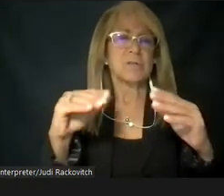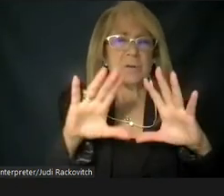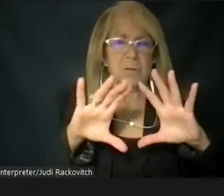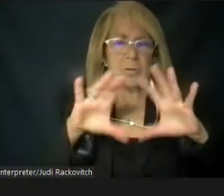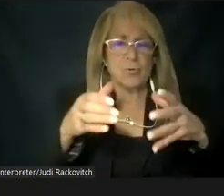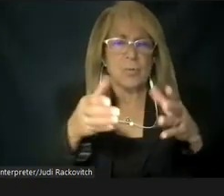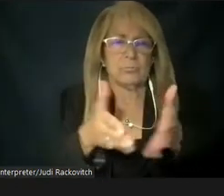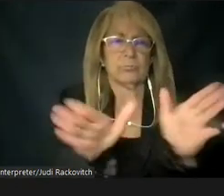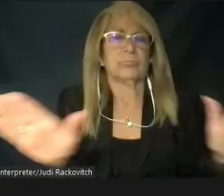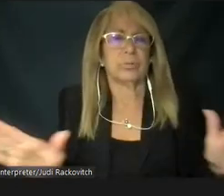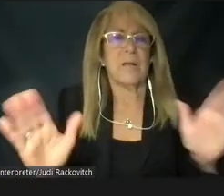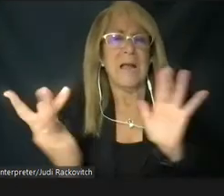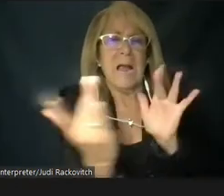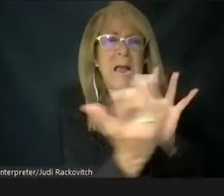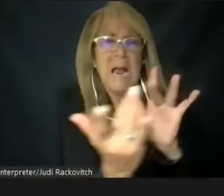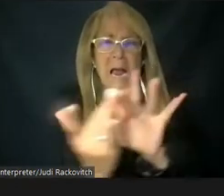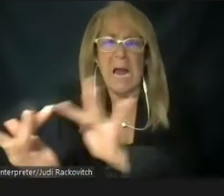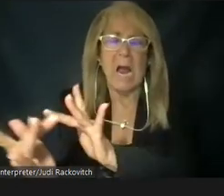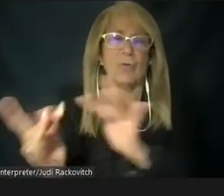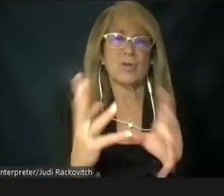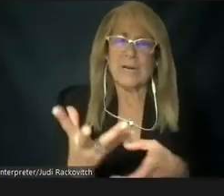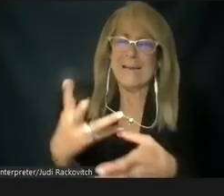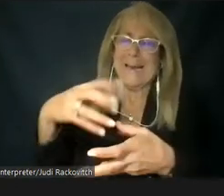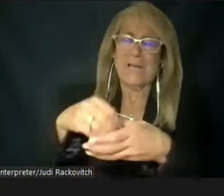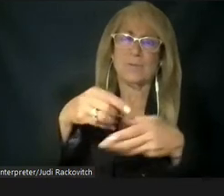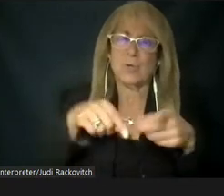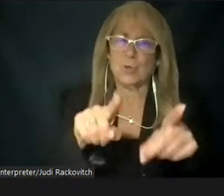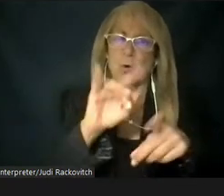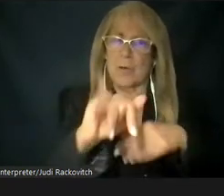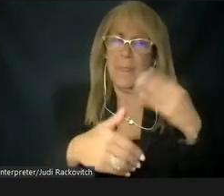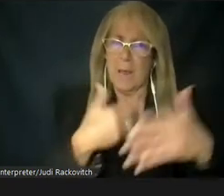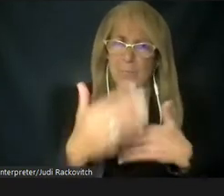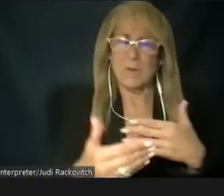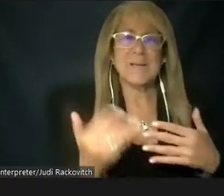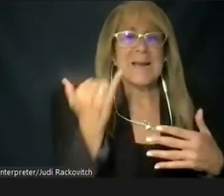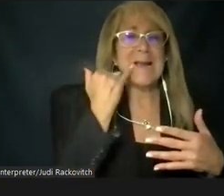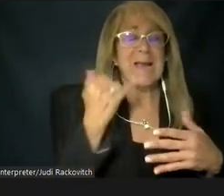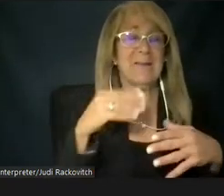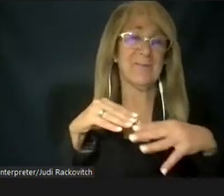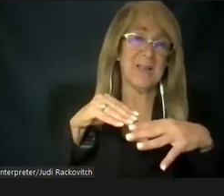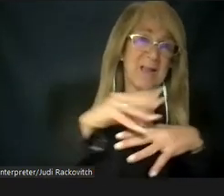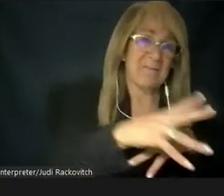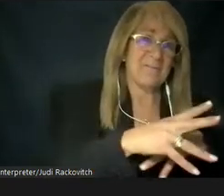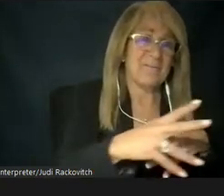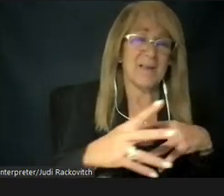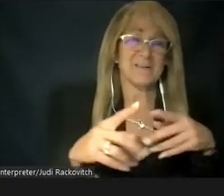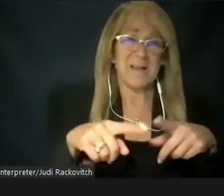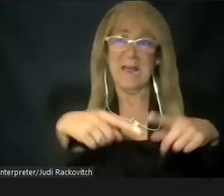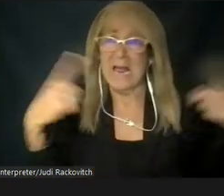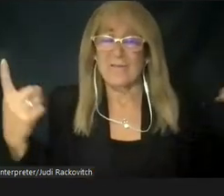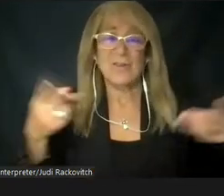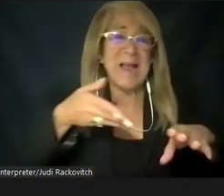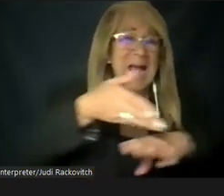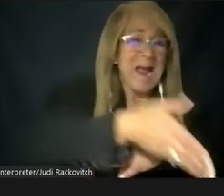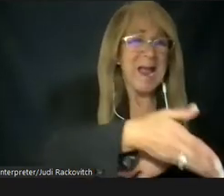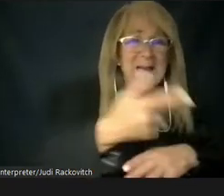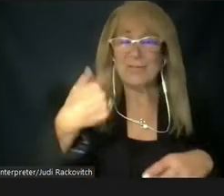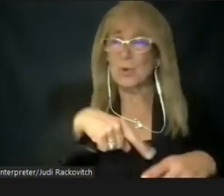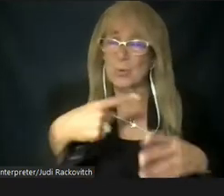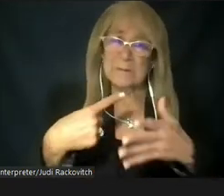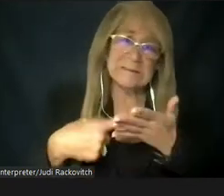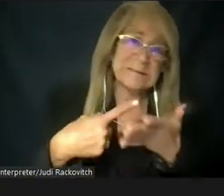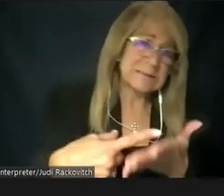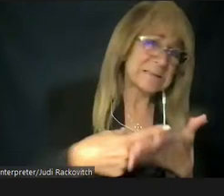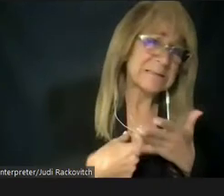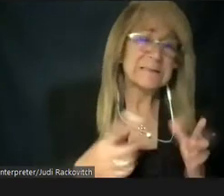outreach and engagement during that process. If the effects remain adverse after mitigation, we identify disproportionately high and adverse